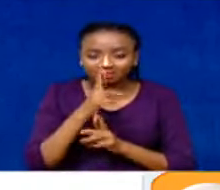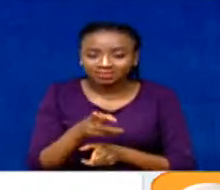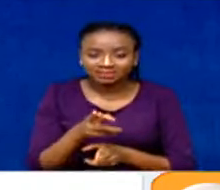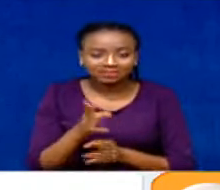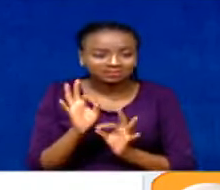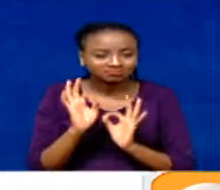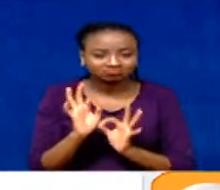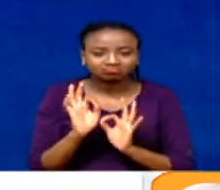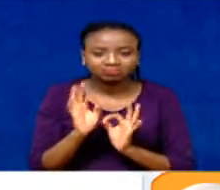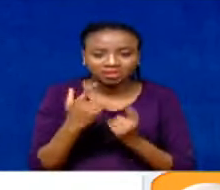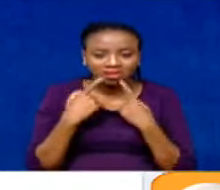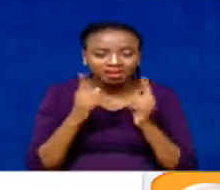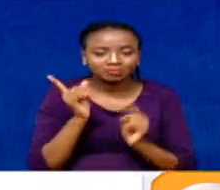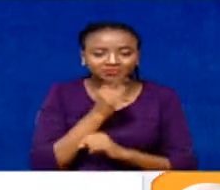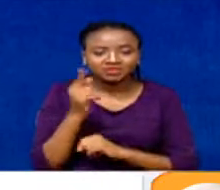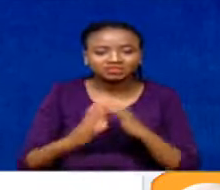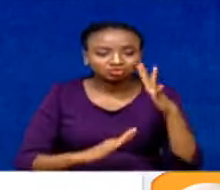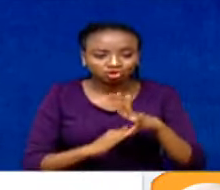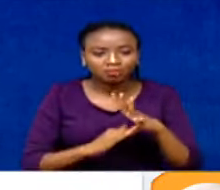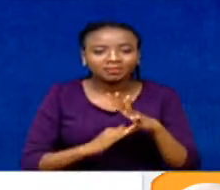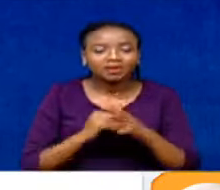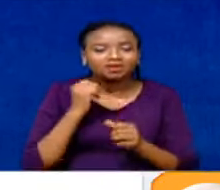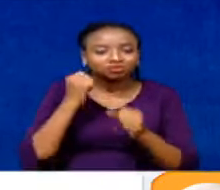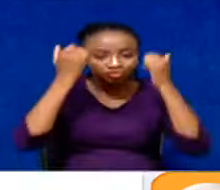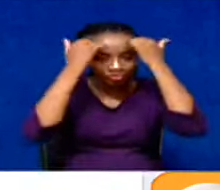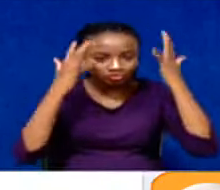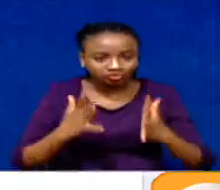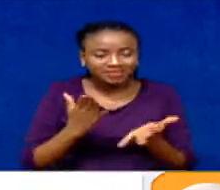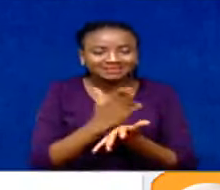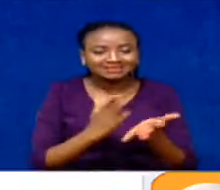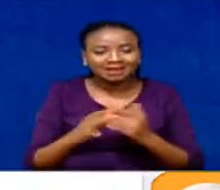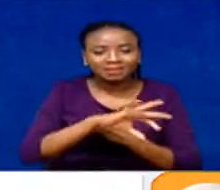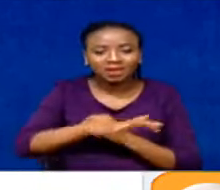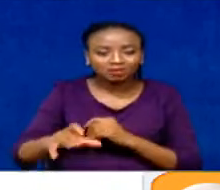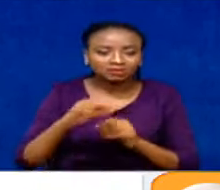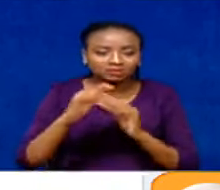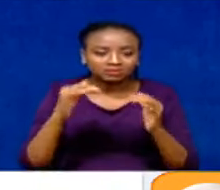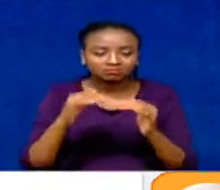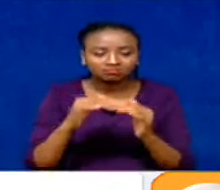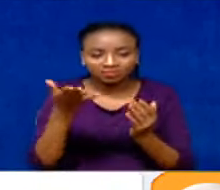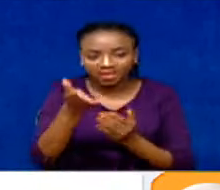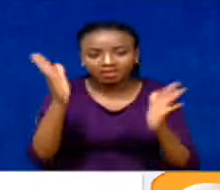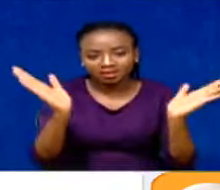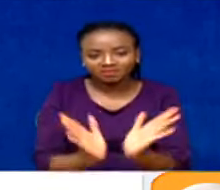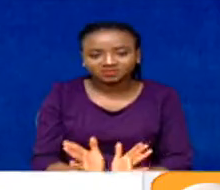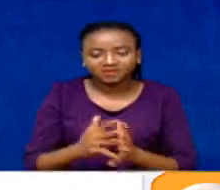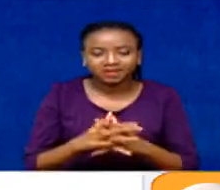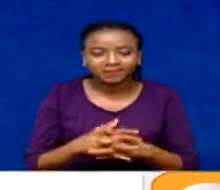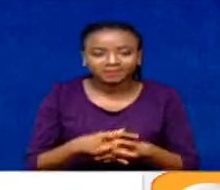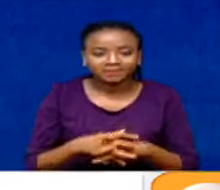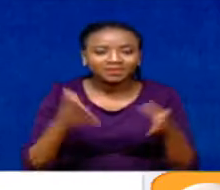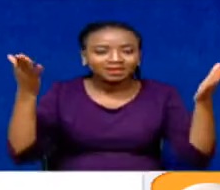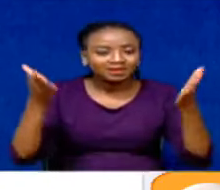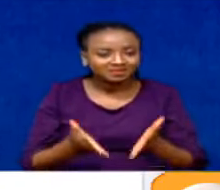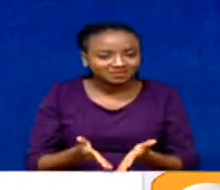the just-released KCSC 2021 exams. He was named the top performer in sub-county schools in the Rift